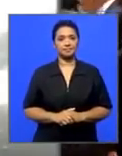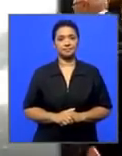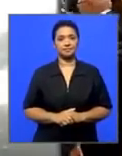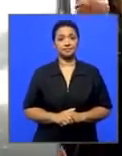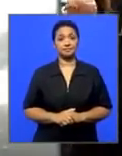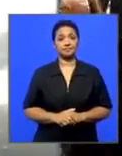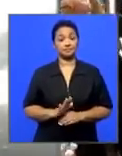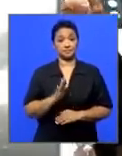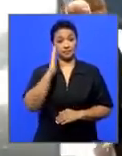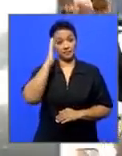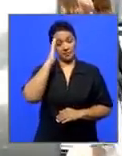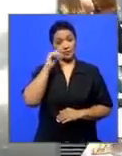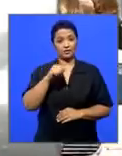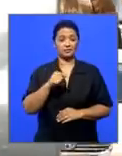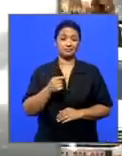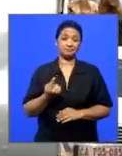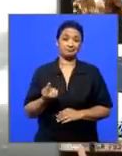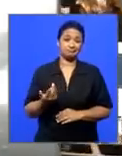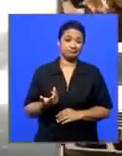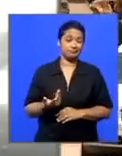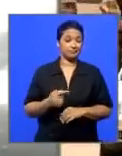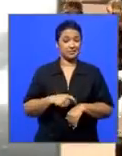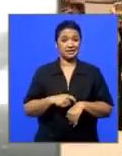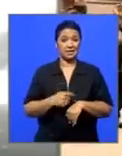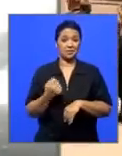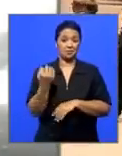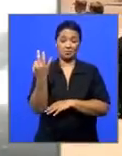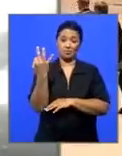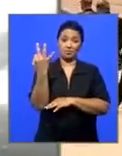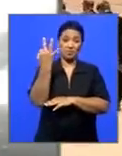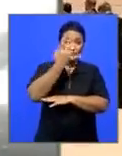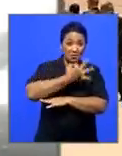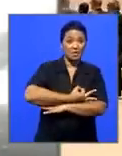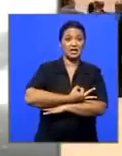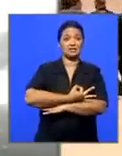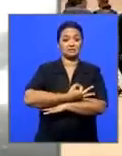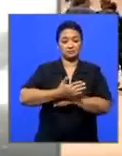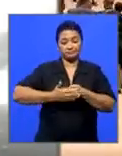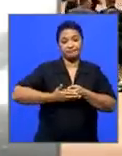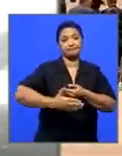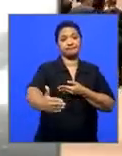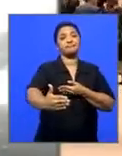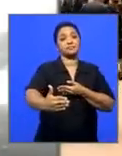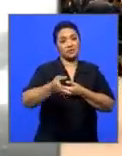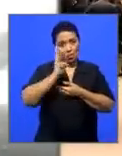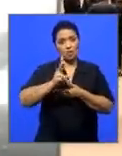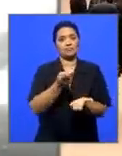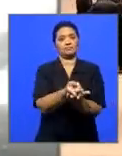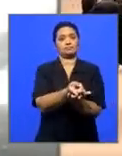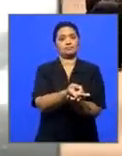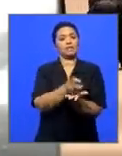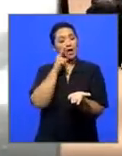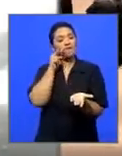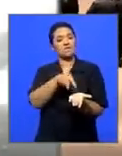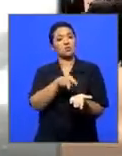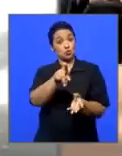Now, as you know, this process is going to last for the next 3 days, and you're going to get the opportunity